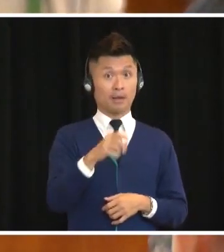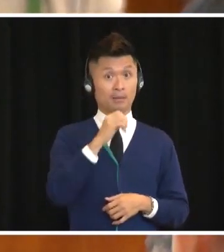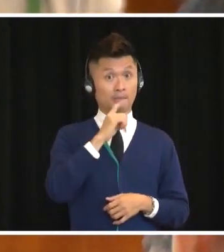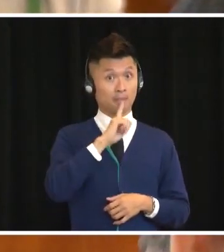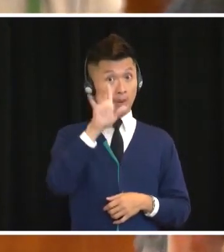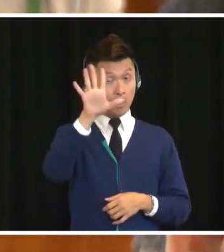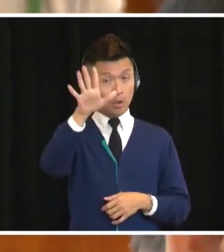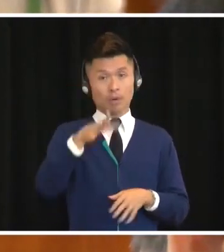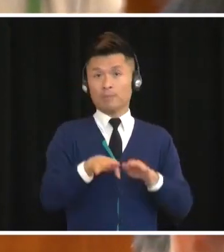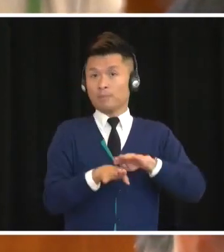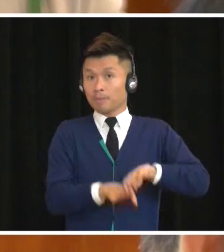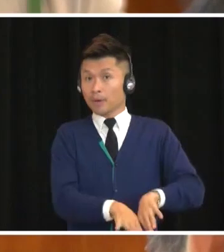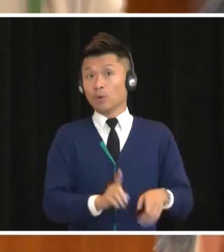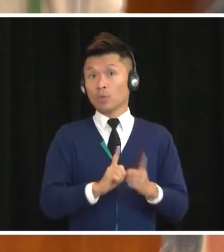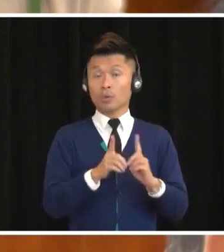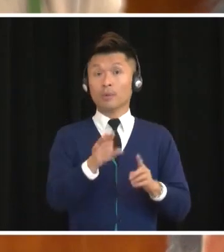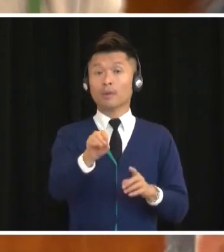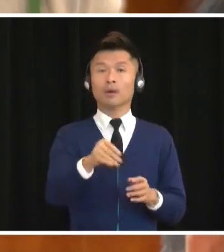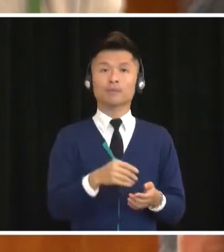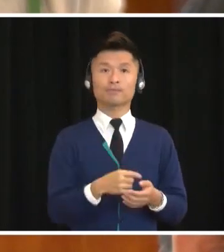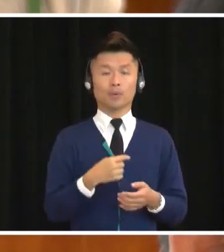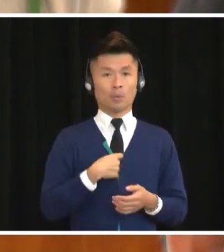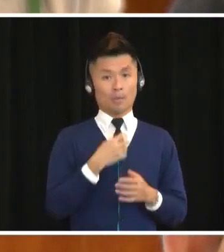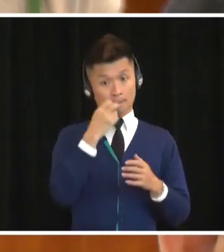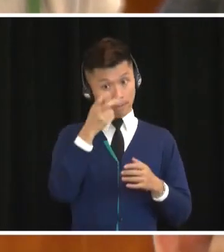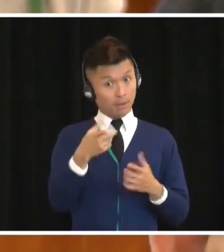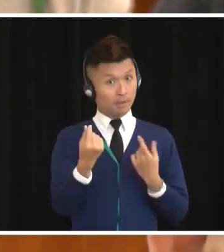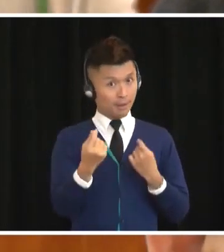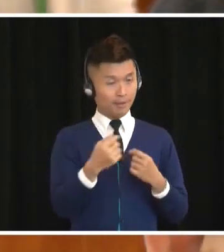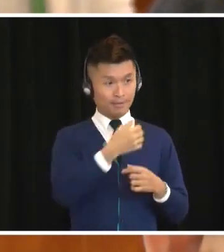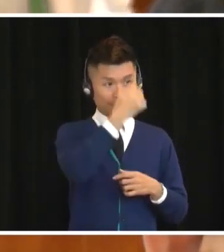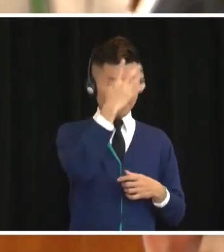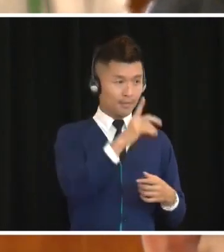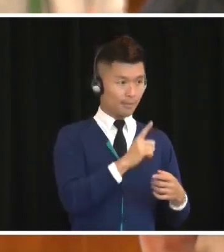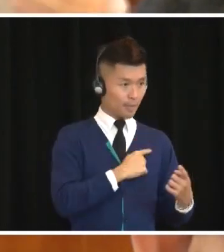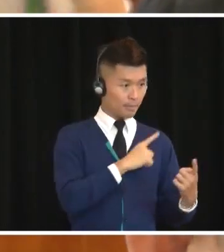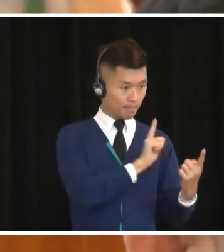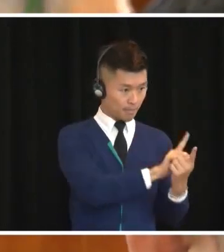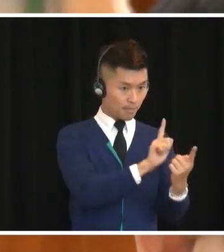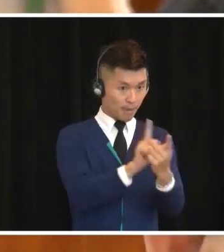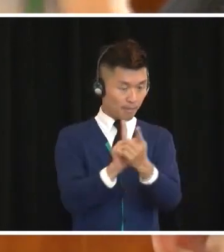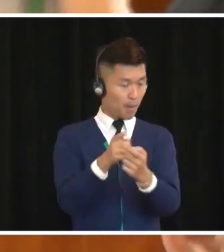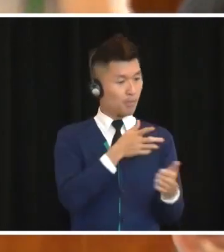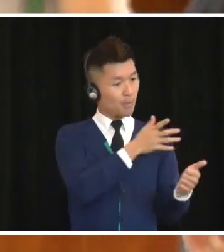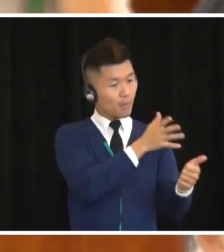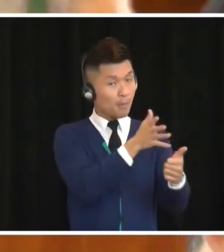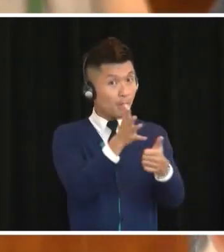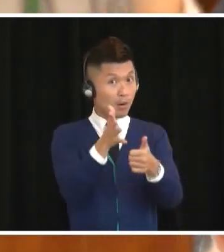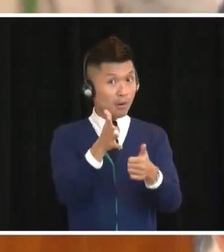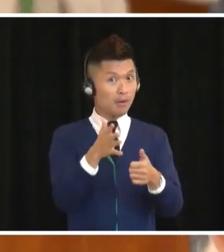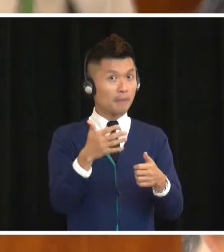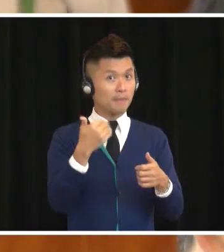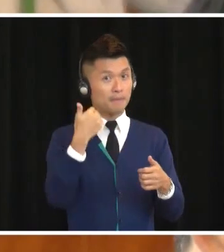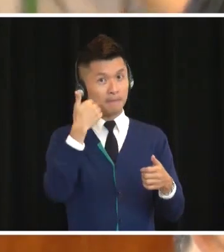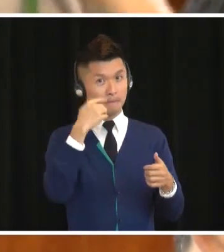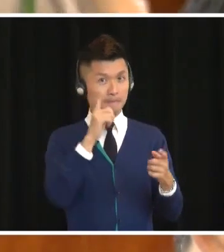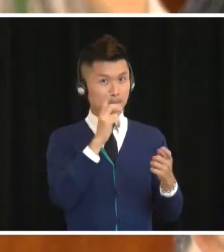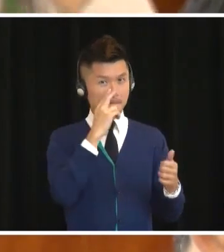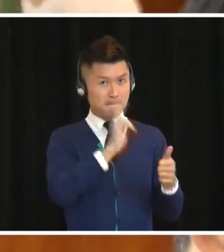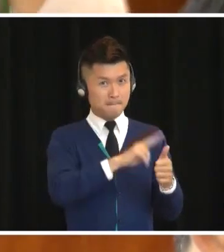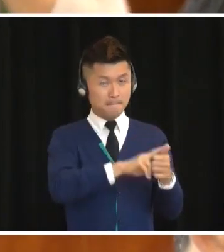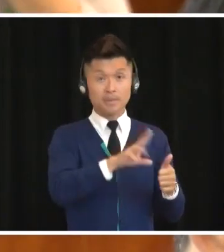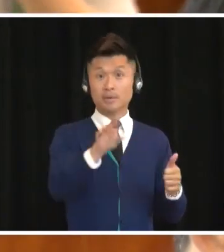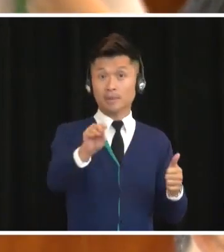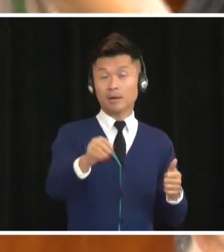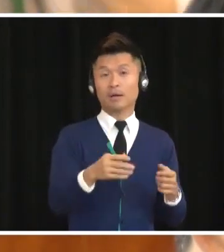since there is a complaint and office in these places, we will go to these offices to see if there are complaints. I will